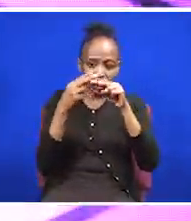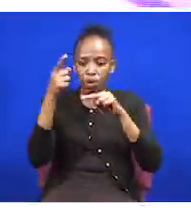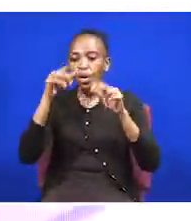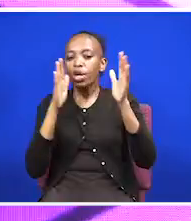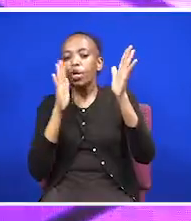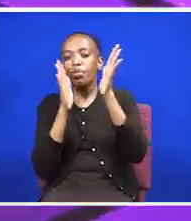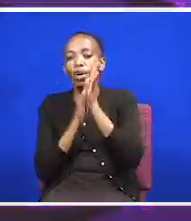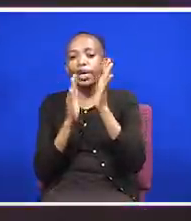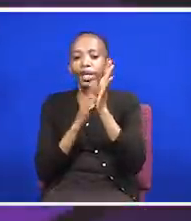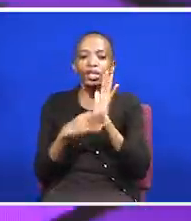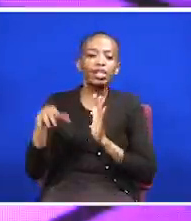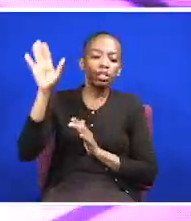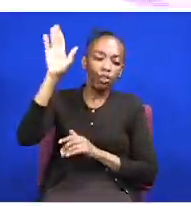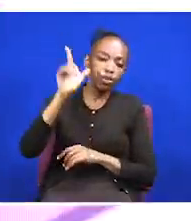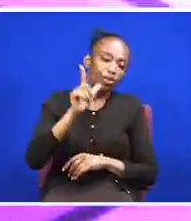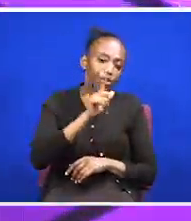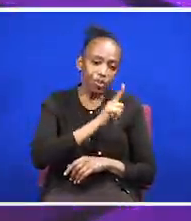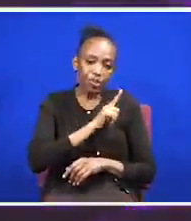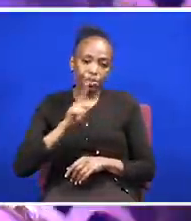Tuako sifu Bwana. Come on.